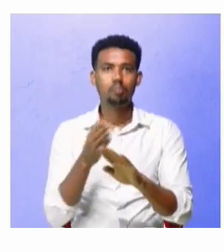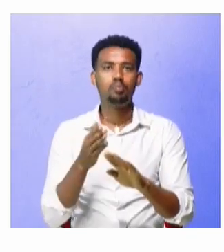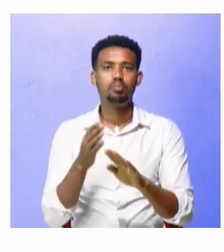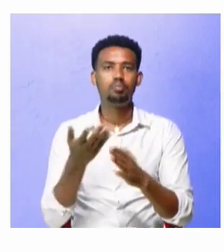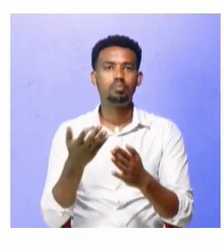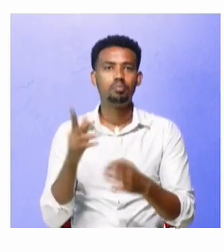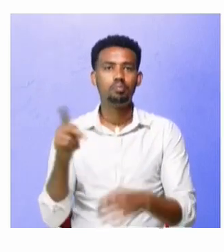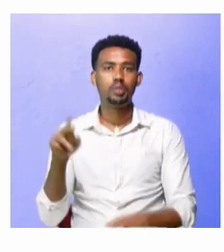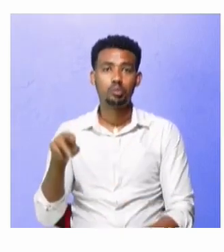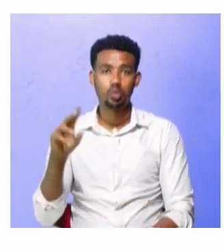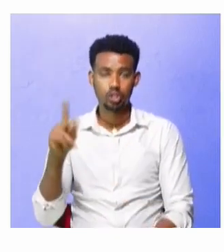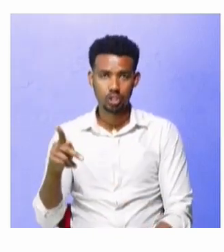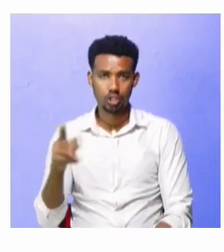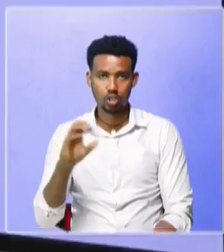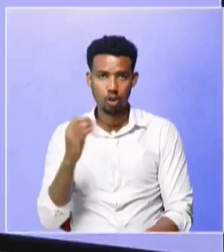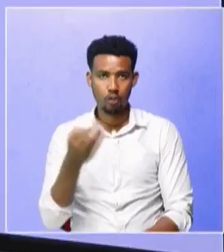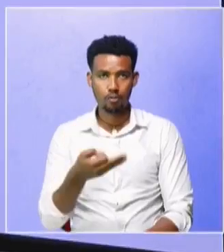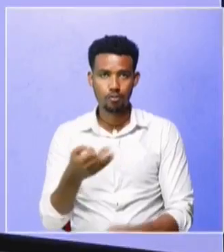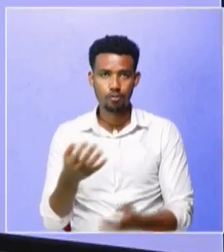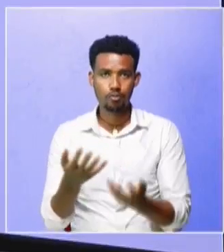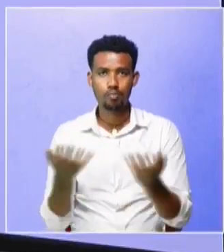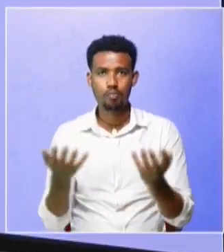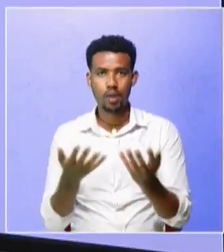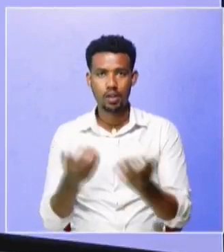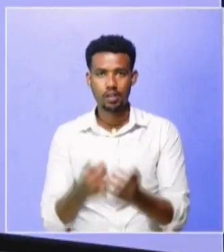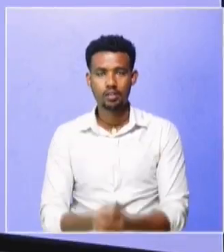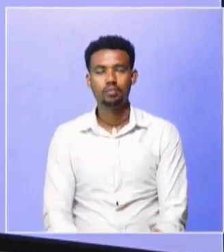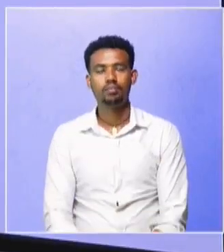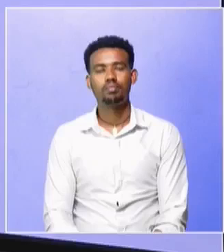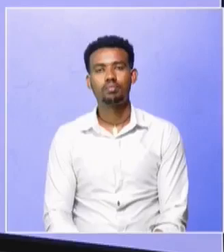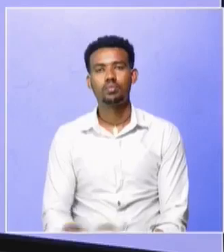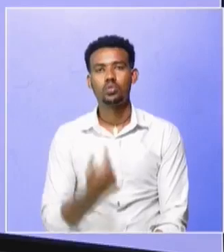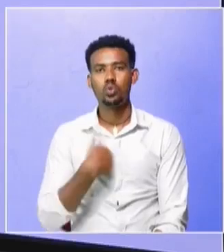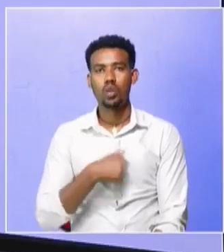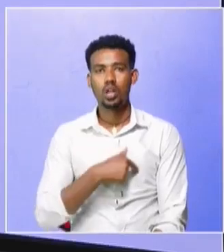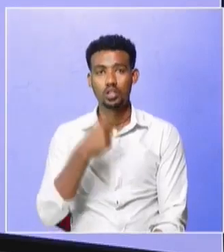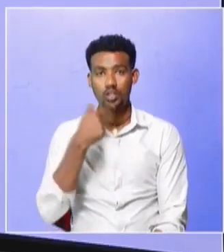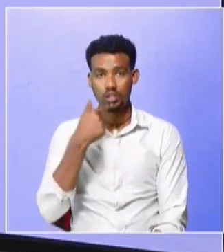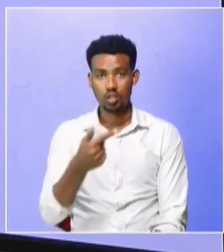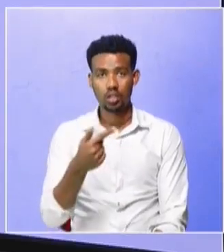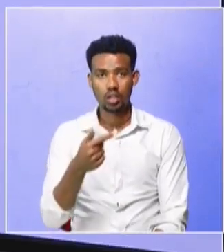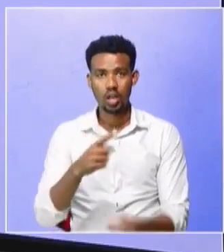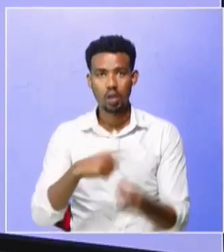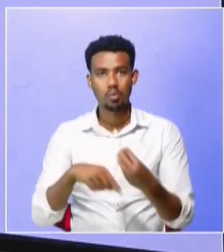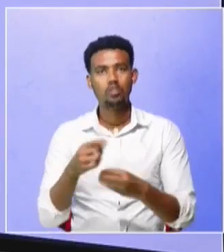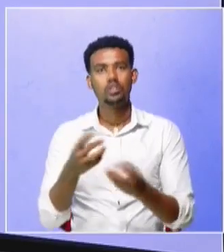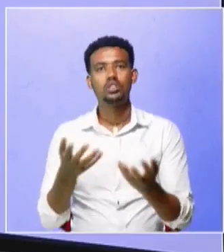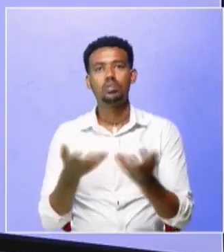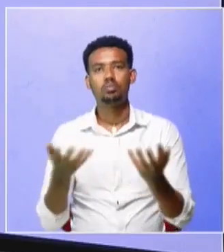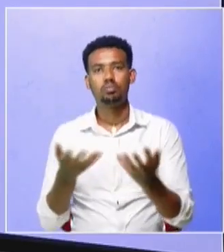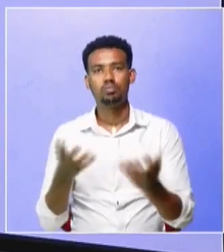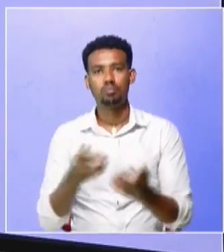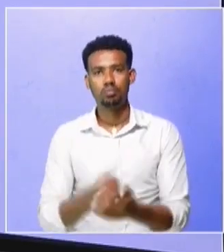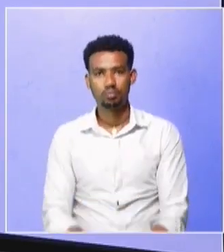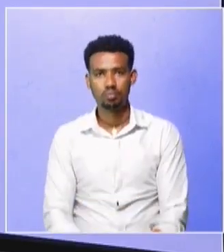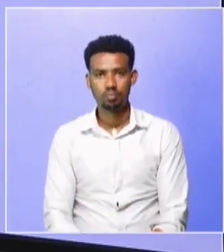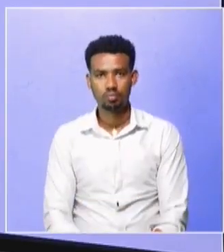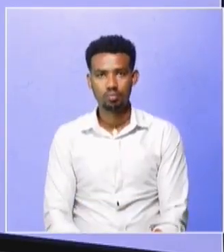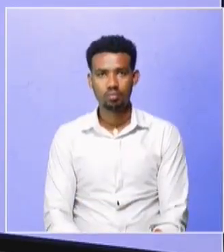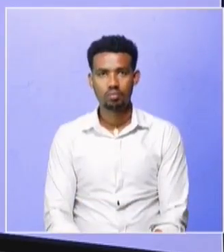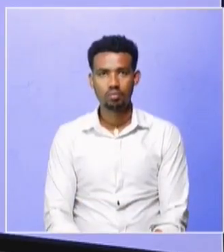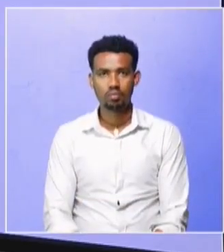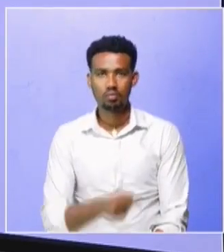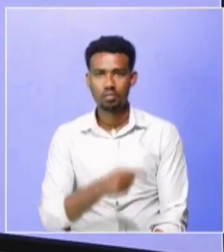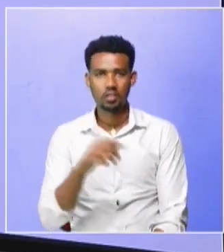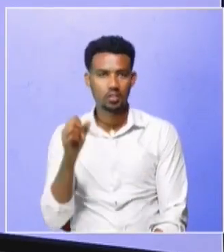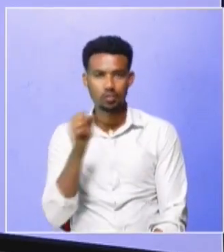what? Preposition of manner. We're talking about manner in this case. He sings like a famous